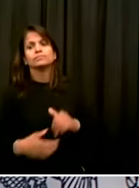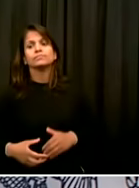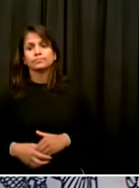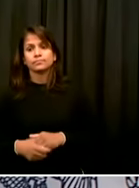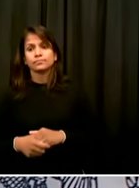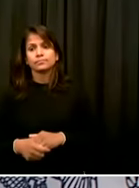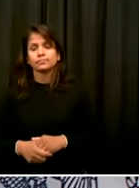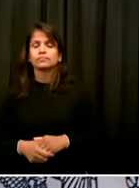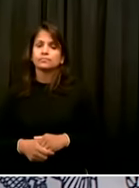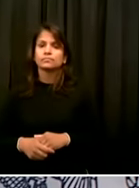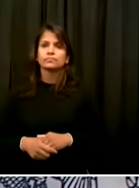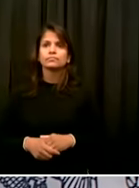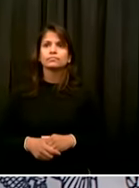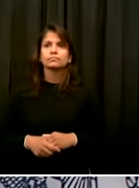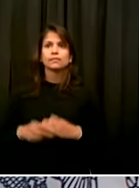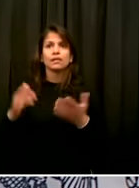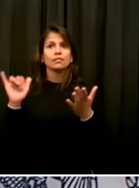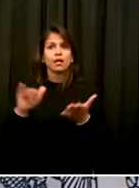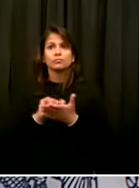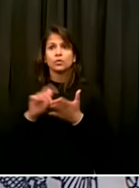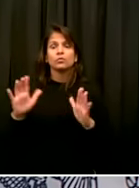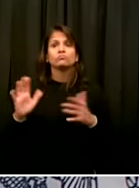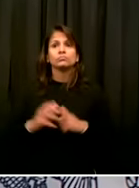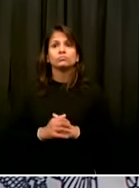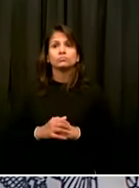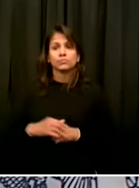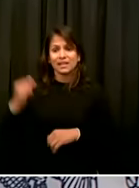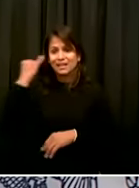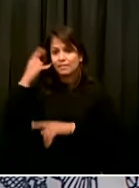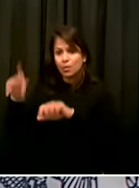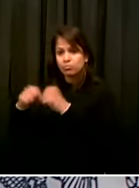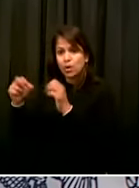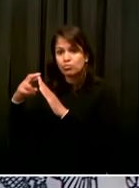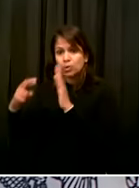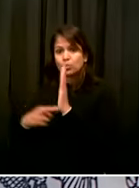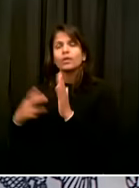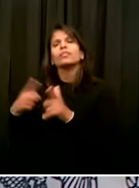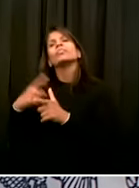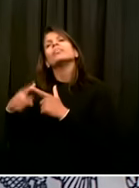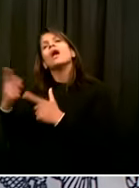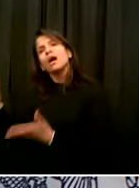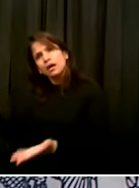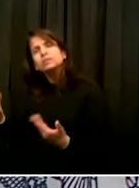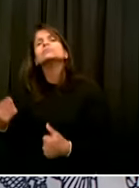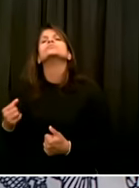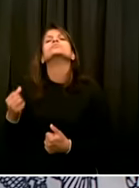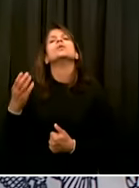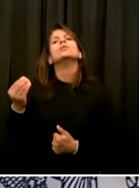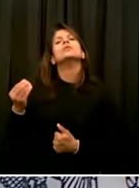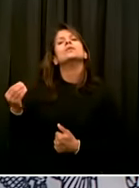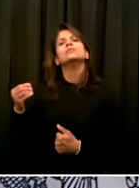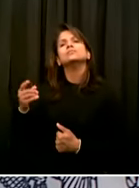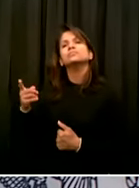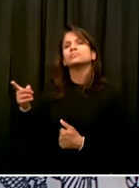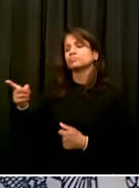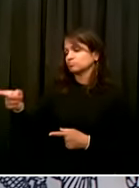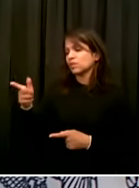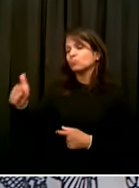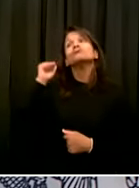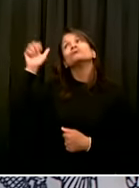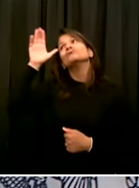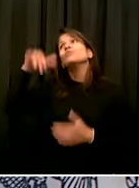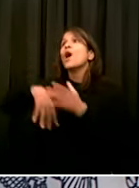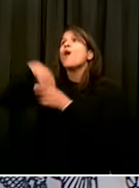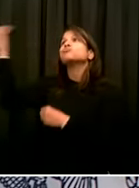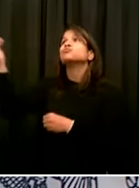salt to the wound. This is not our year. Not our year. I've come to that conclusion. Adding salt to the wounds, no